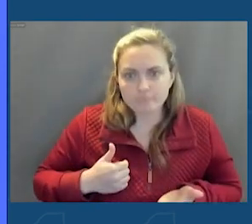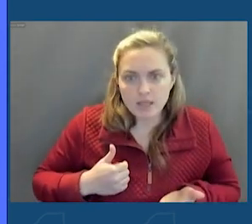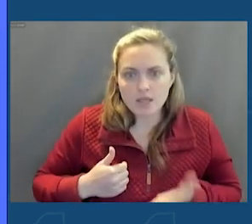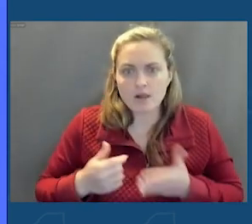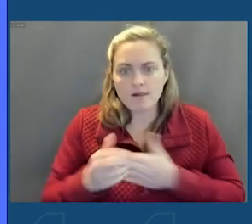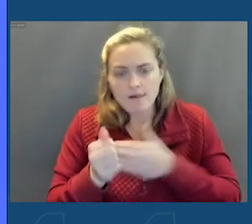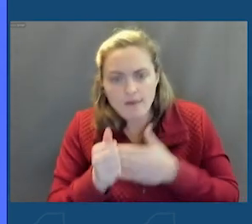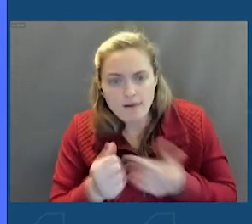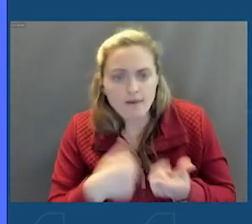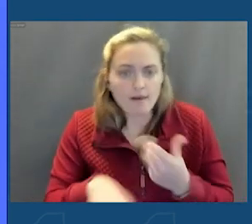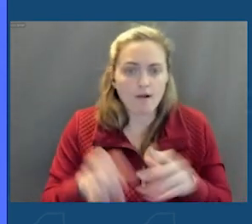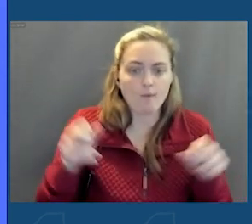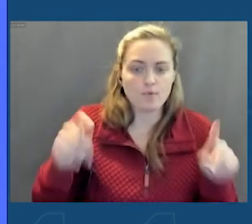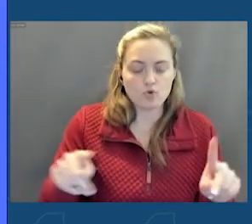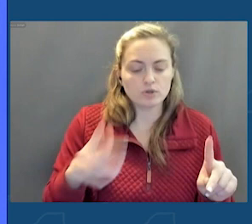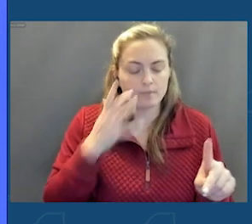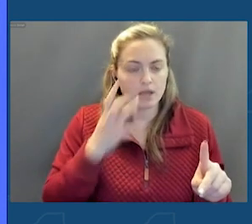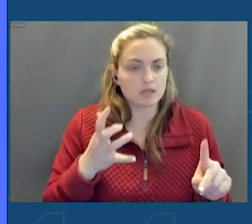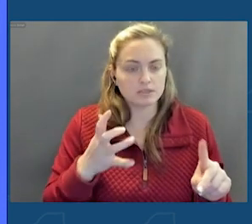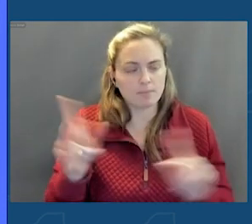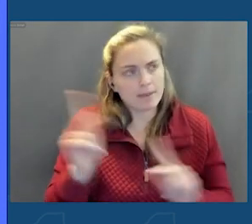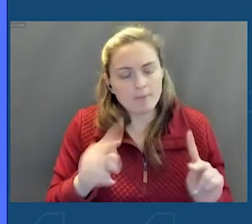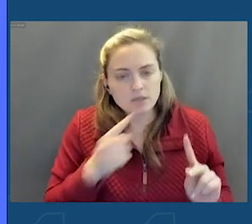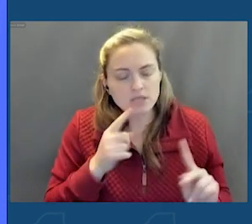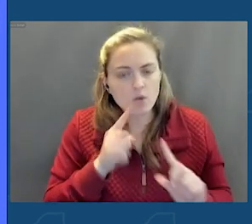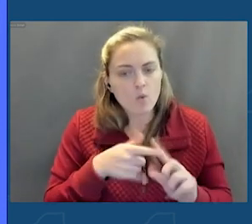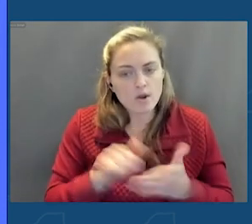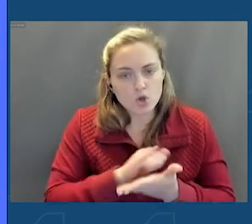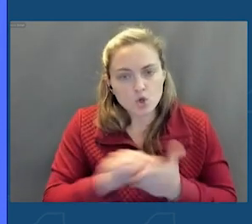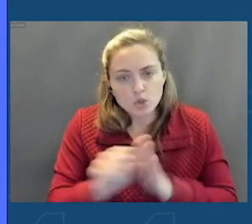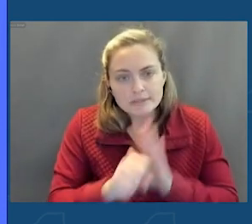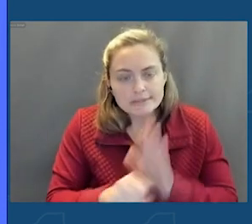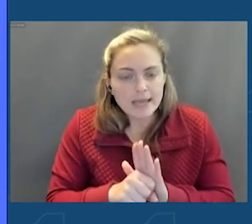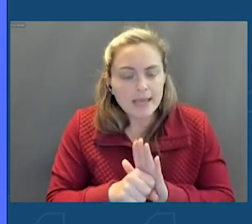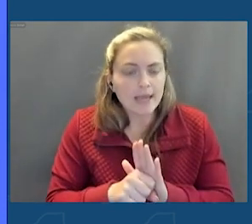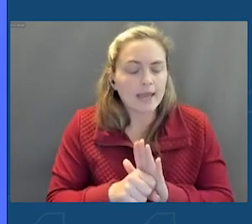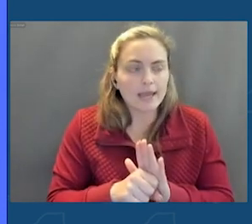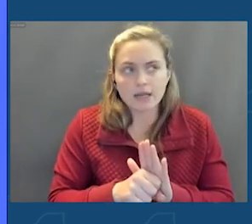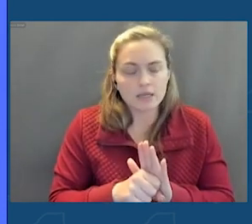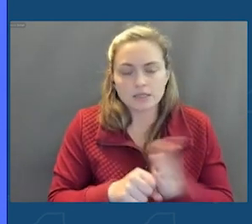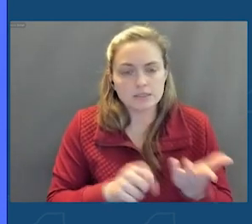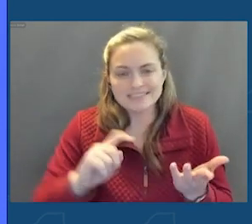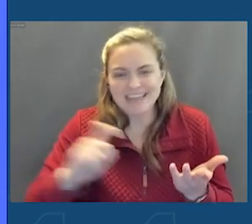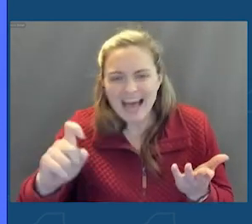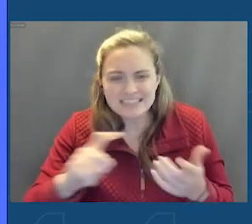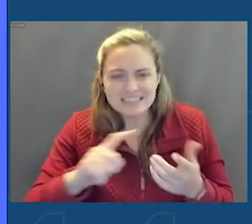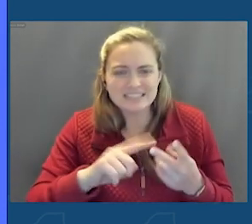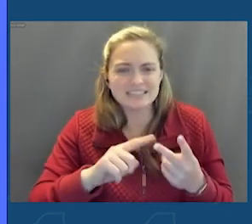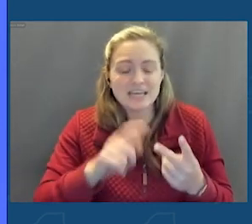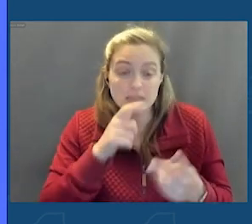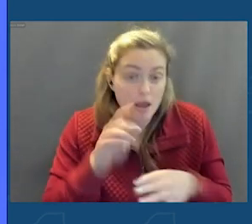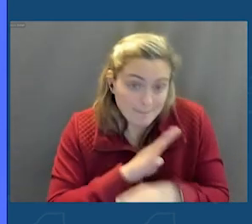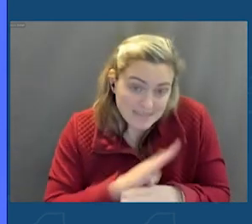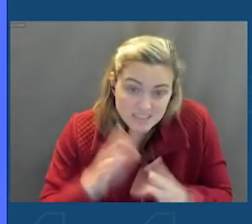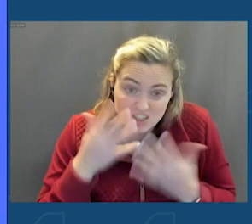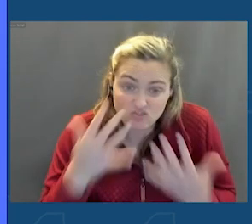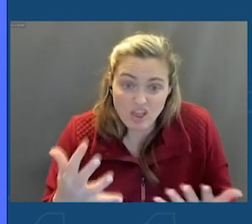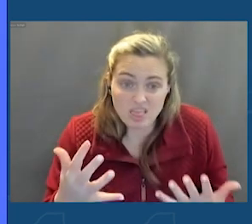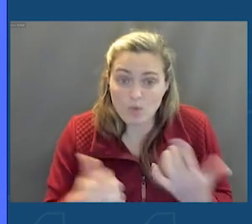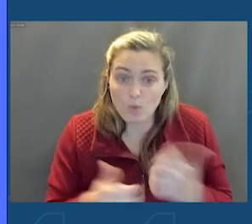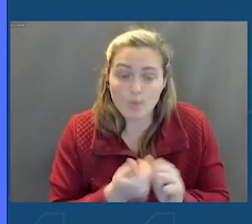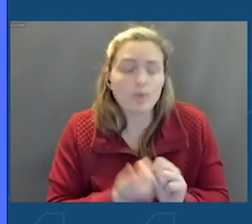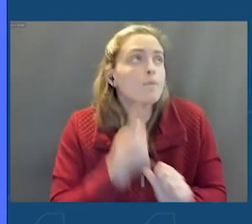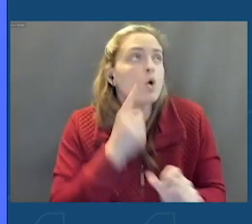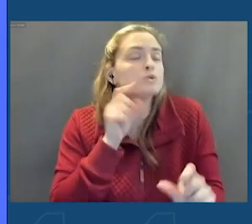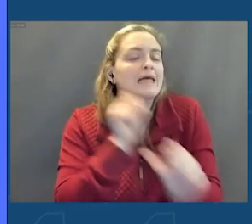our opportunities. Because people always said, well, New York State, you're a tax and spend, you're not business friendly. I said, we will be the most labor